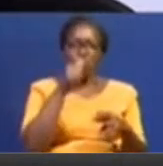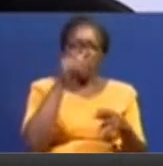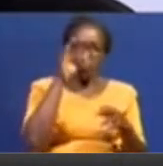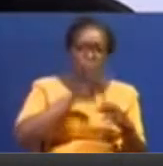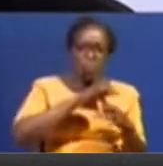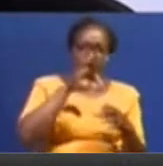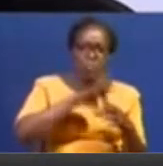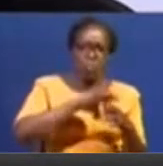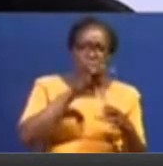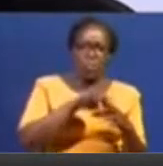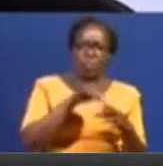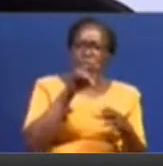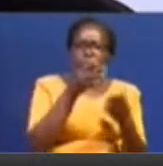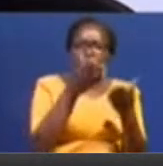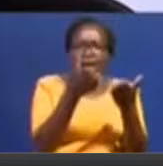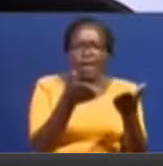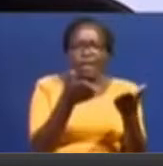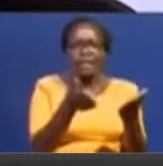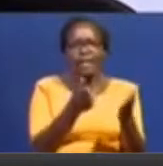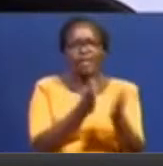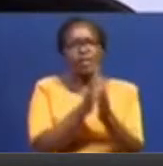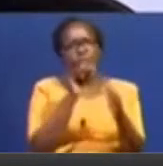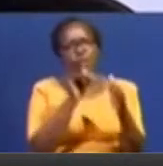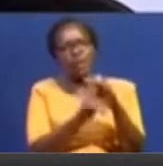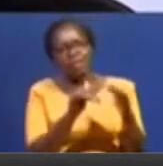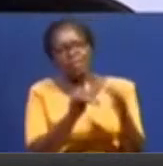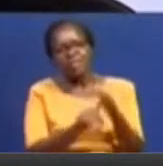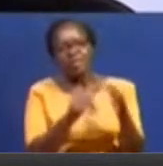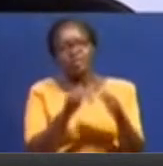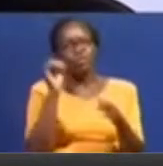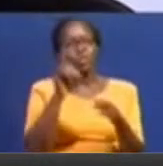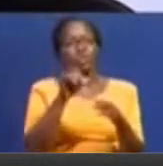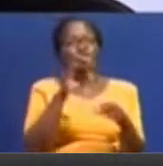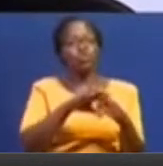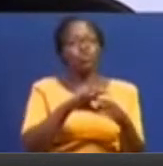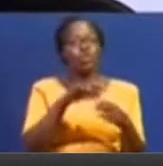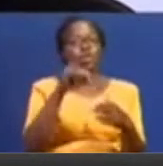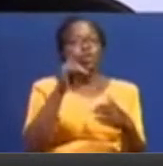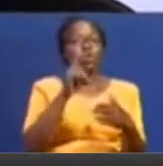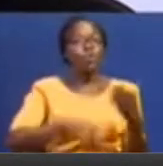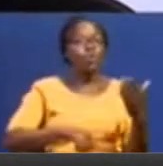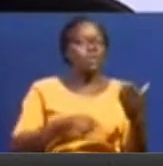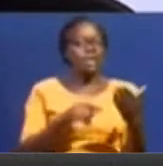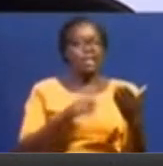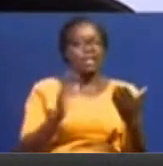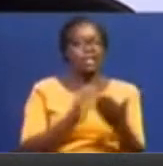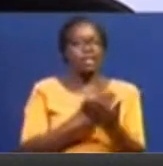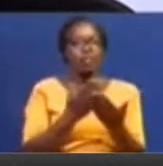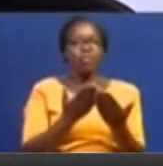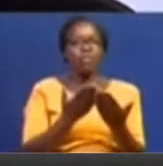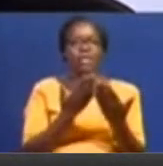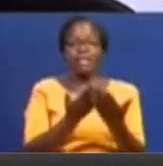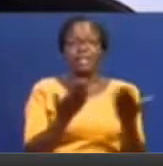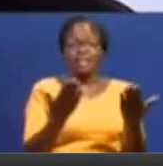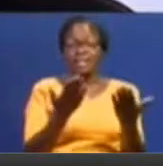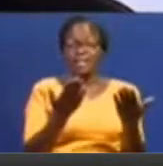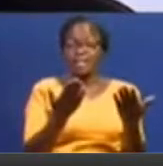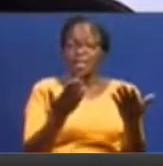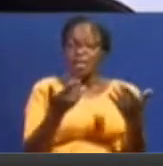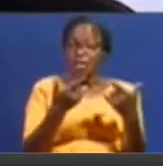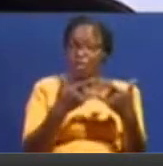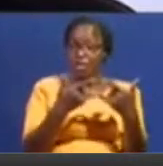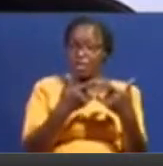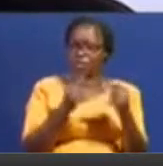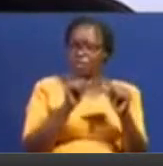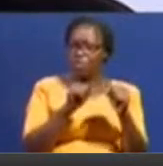balloting. You are there, you have access, you're supposed to vote. So what are some of these instances that exist or that